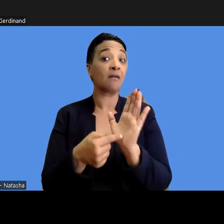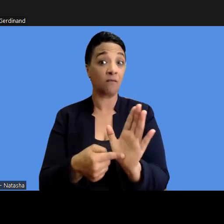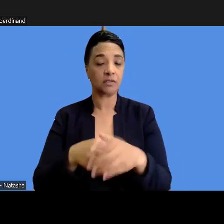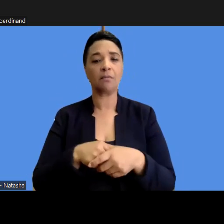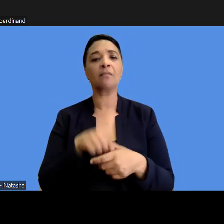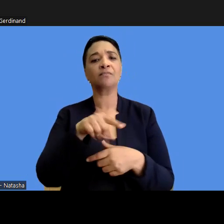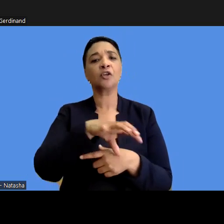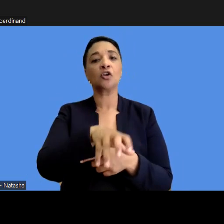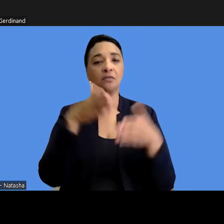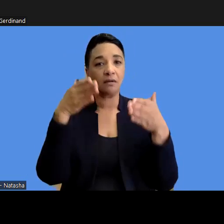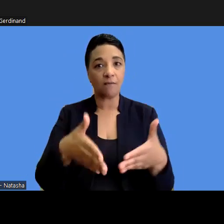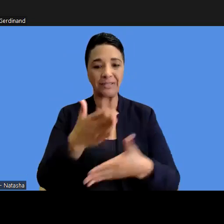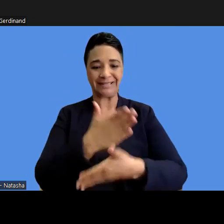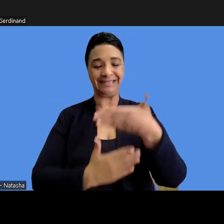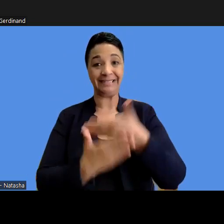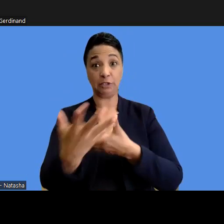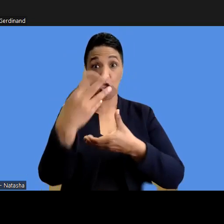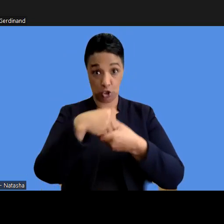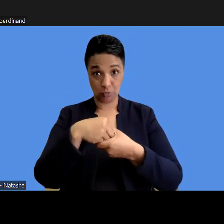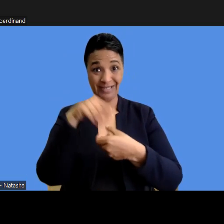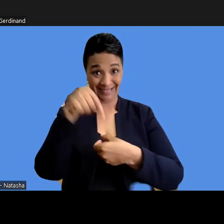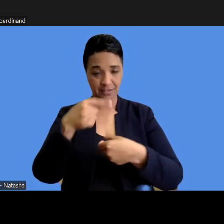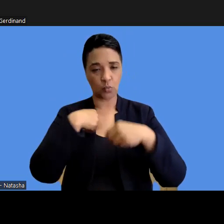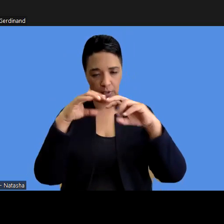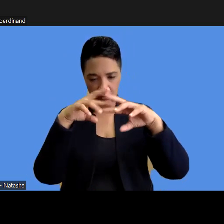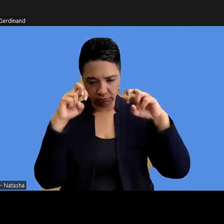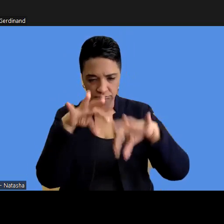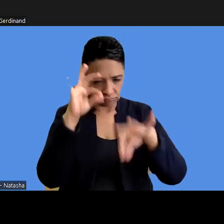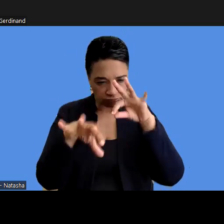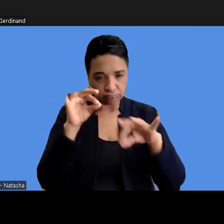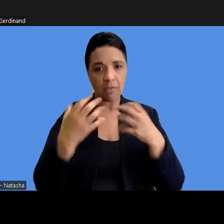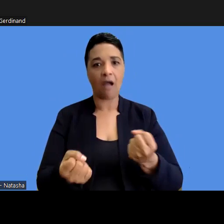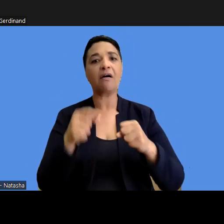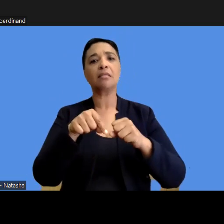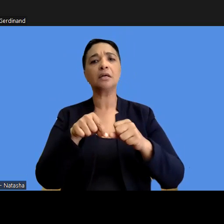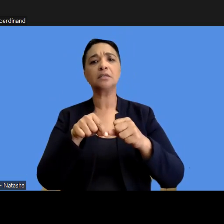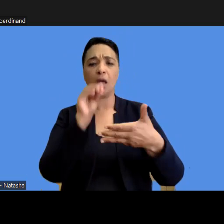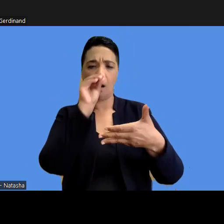on disability inclusion, and also doing the mapping of